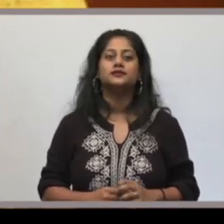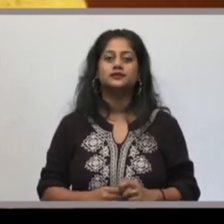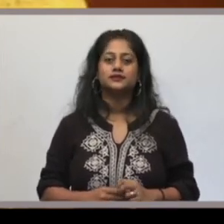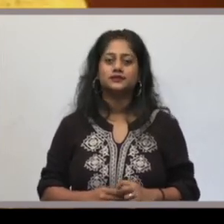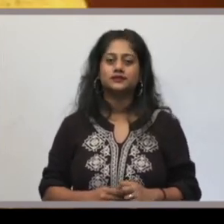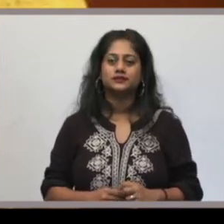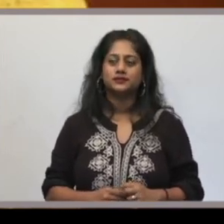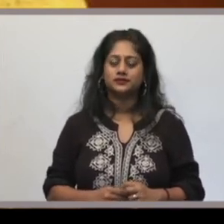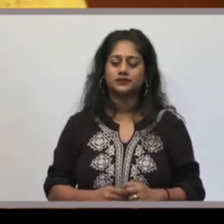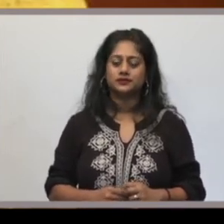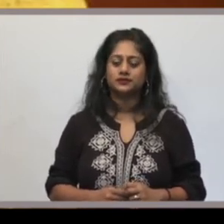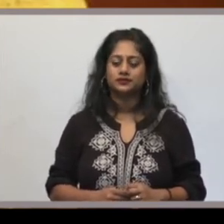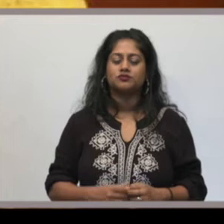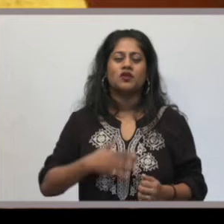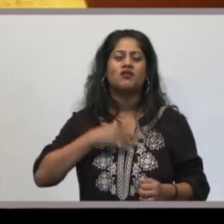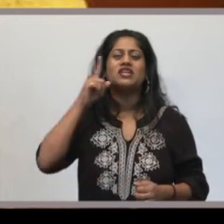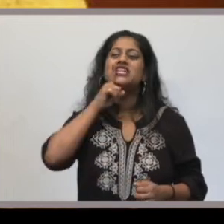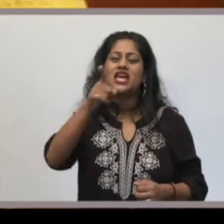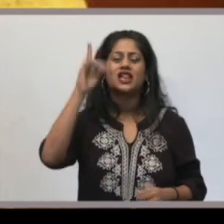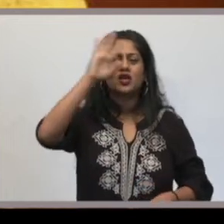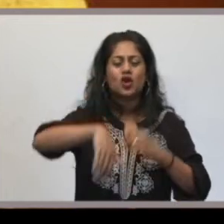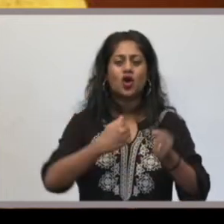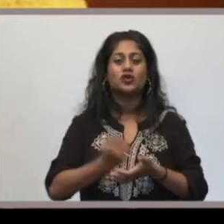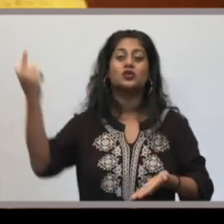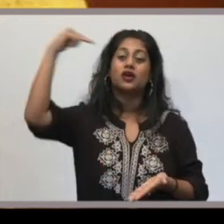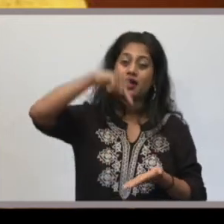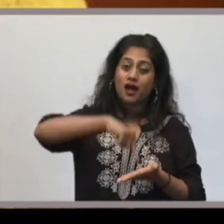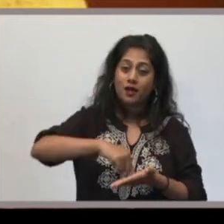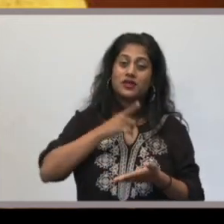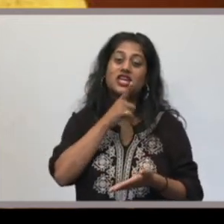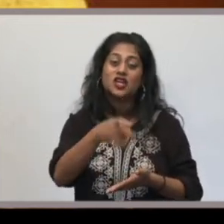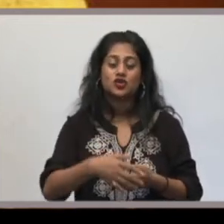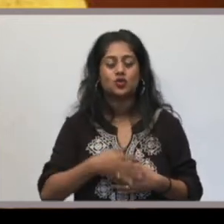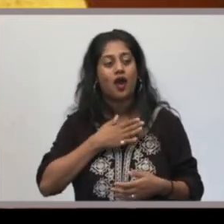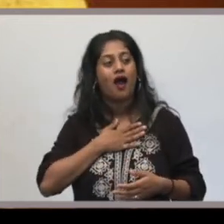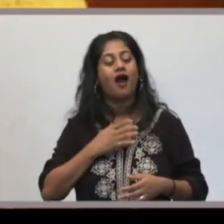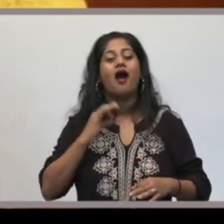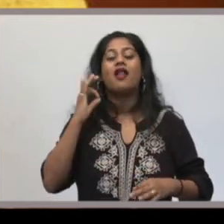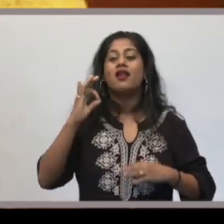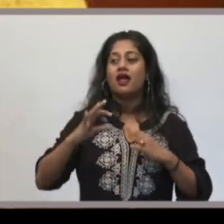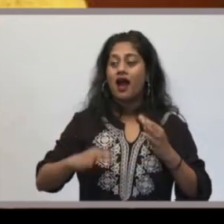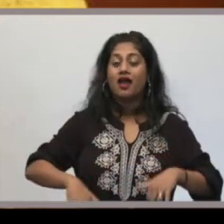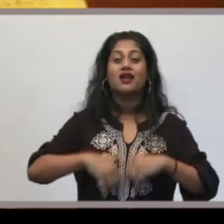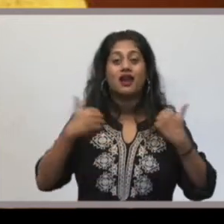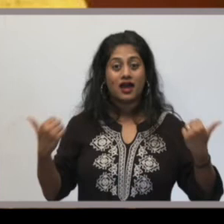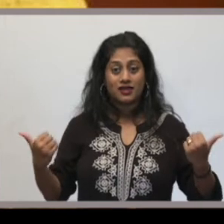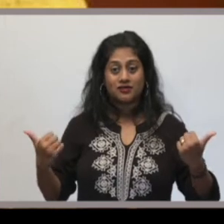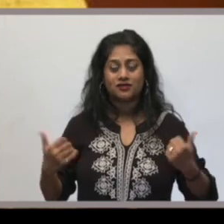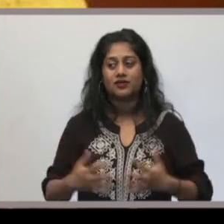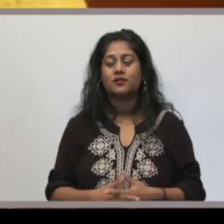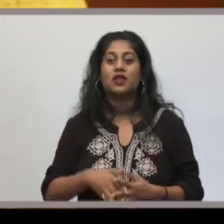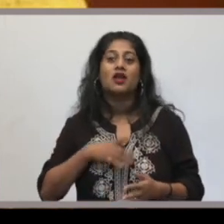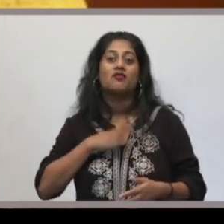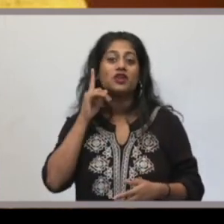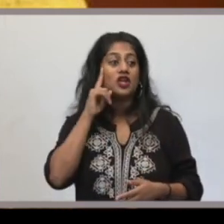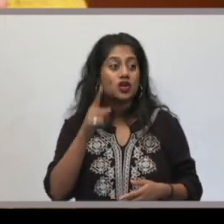get into a church. No, I invited Him to come into my life and I committed my life to Him. You know what happened when I did that?